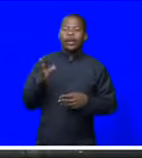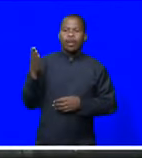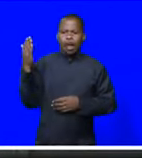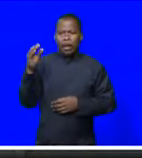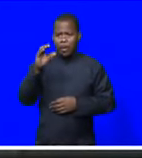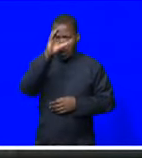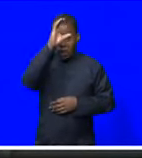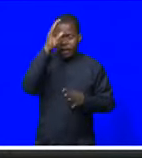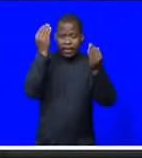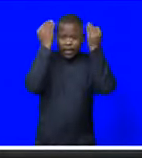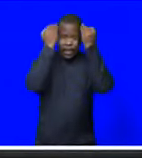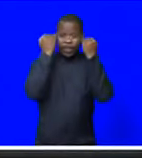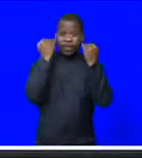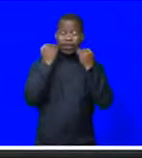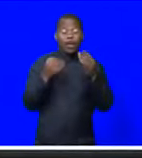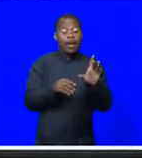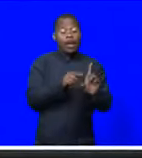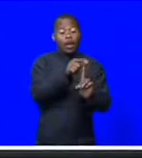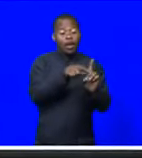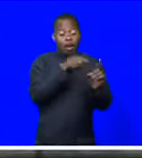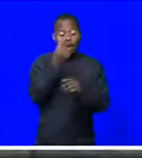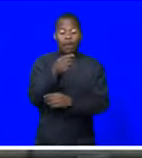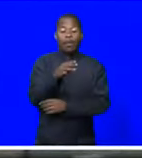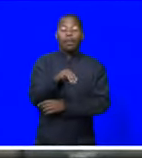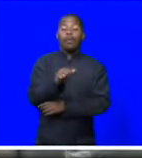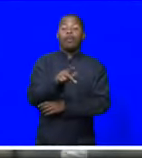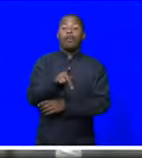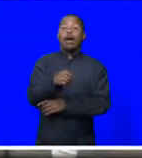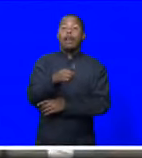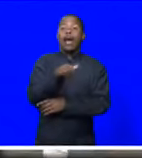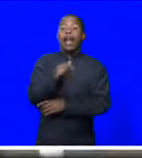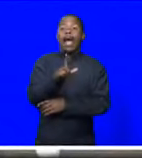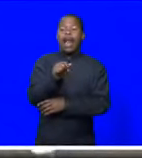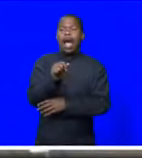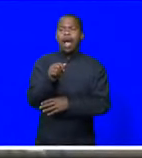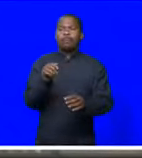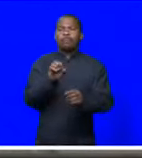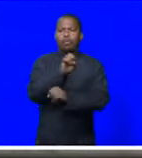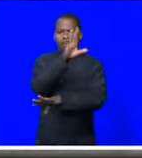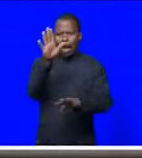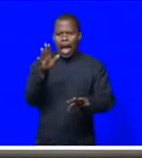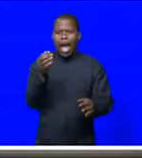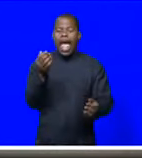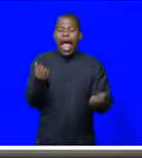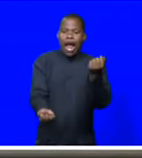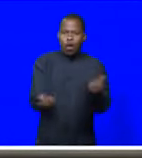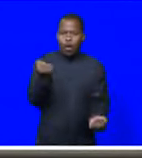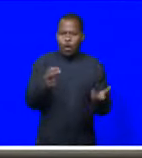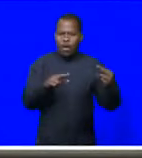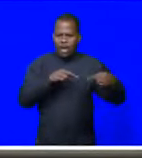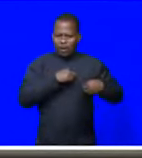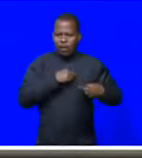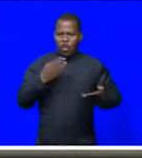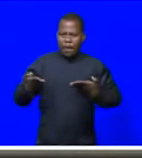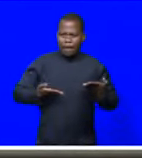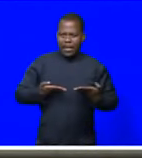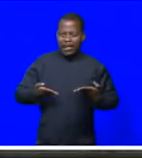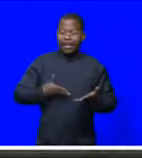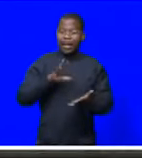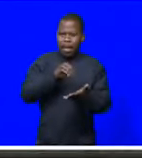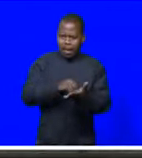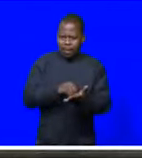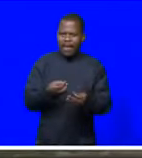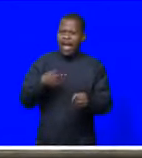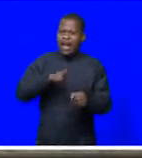Chief Justice Peggy Maphalala announced the establishment of a commercial court in the Kingdom of Eswatini. This has been seen as